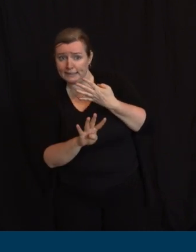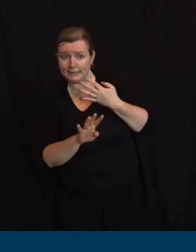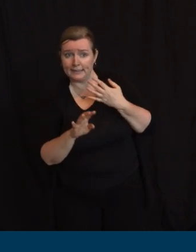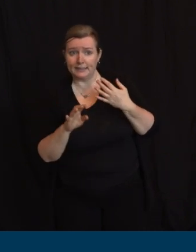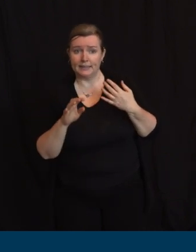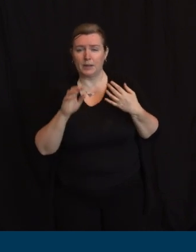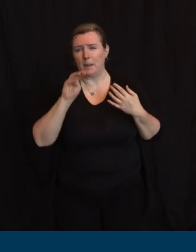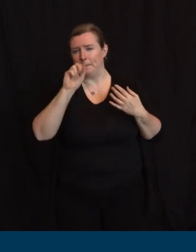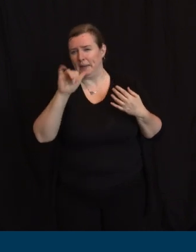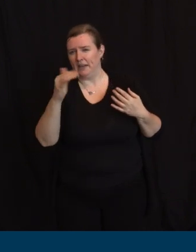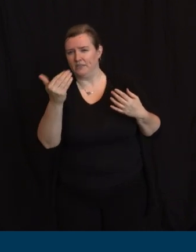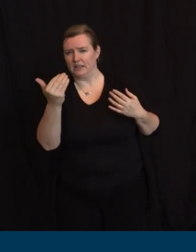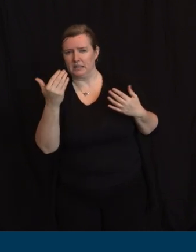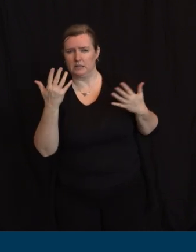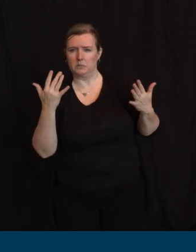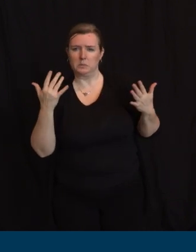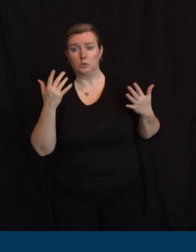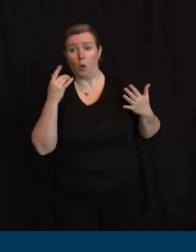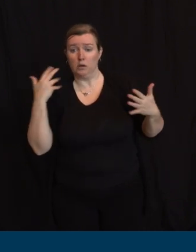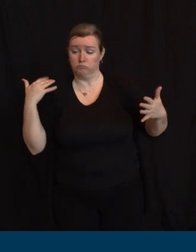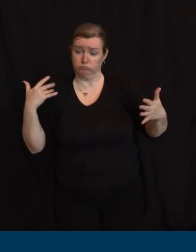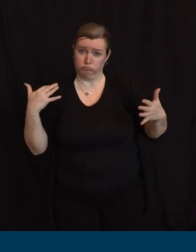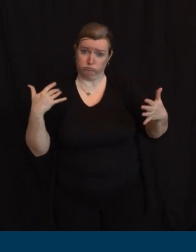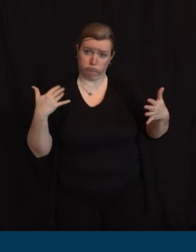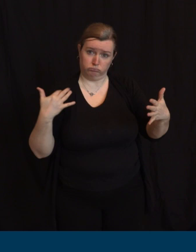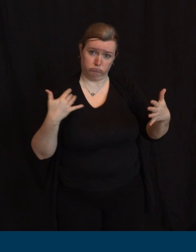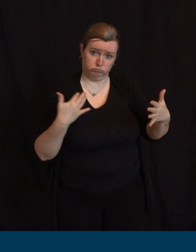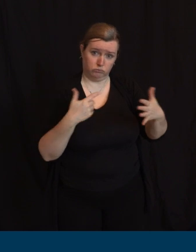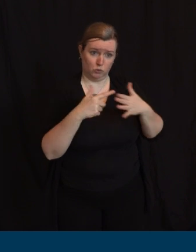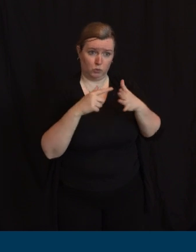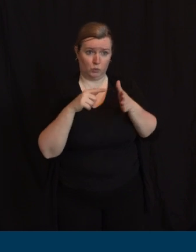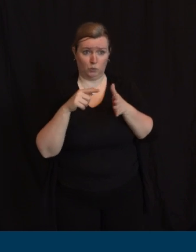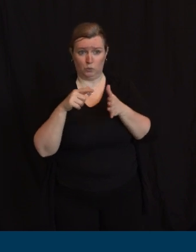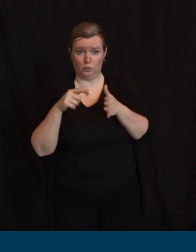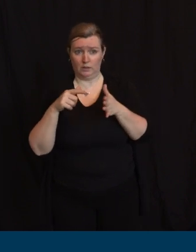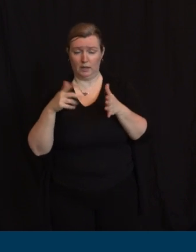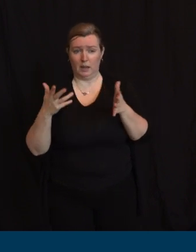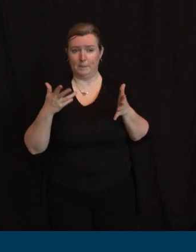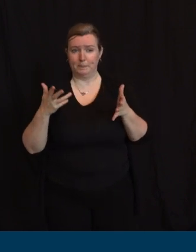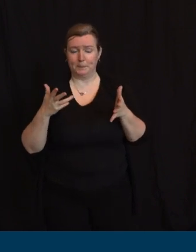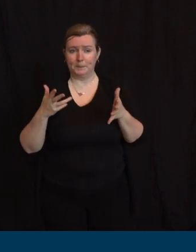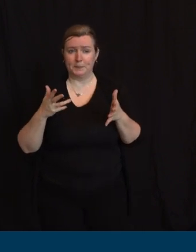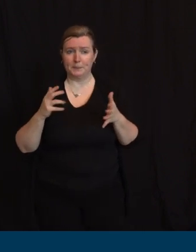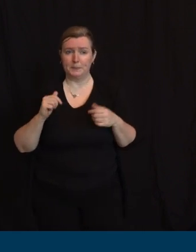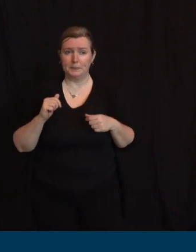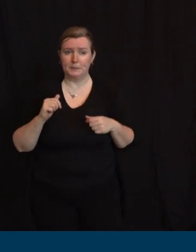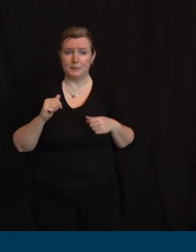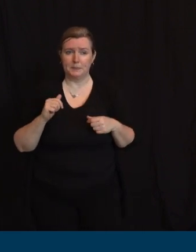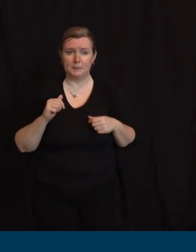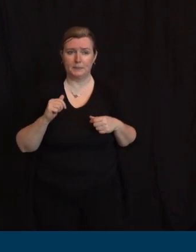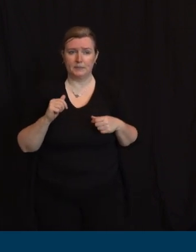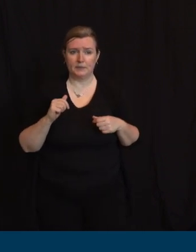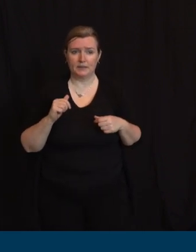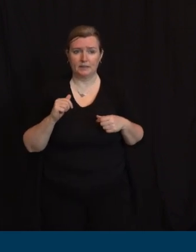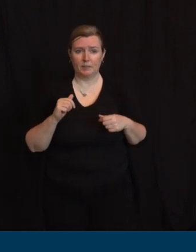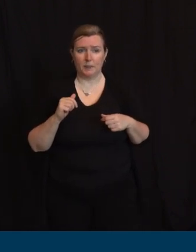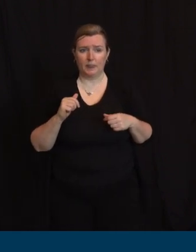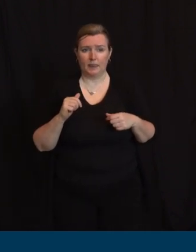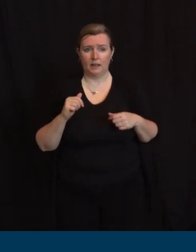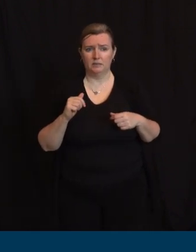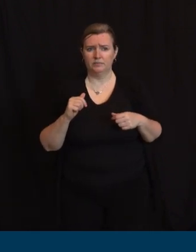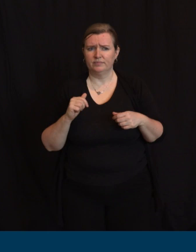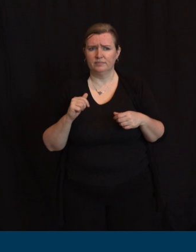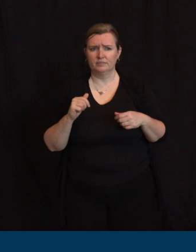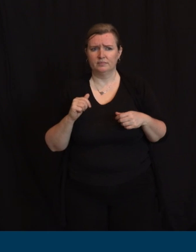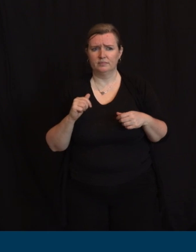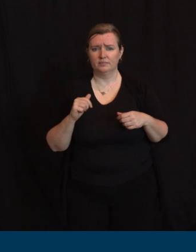of a halfway, if you will. It's at least to May 15th. It's a window that